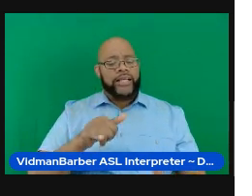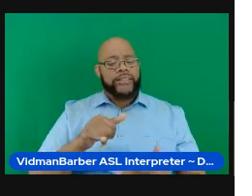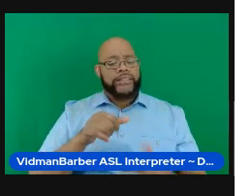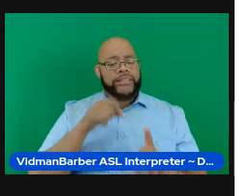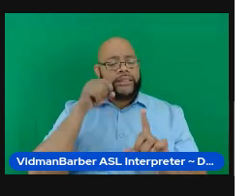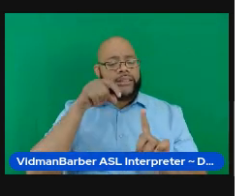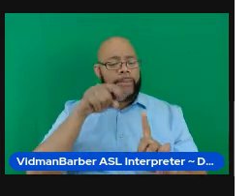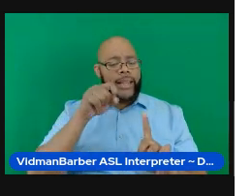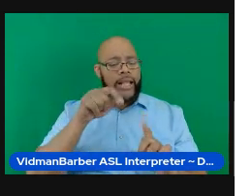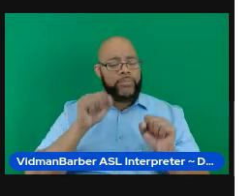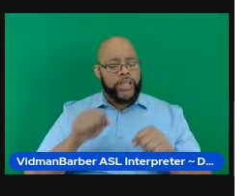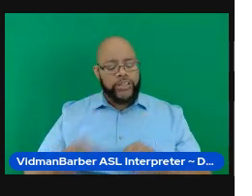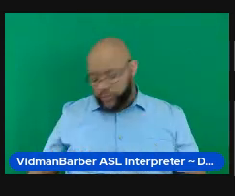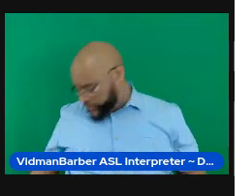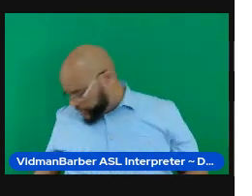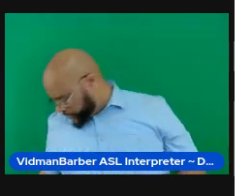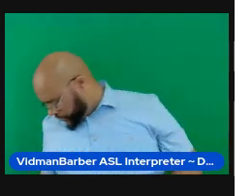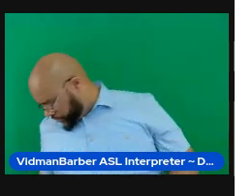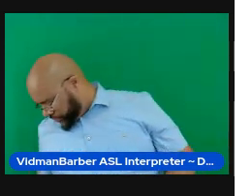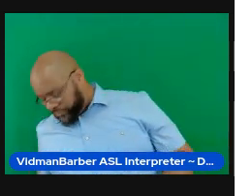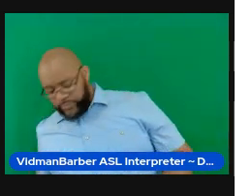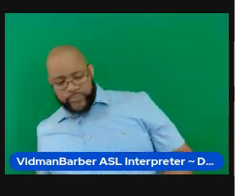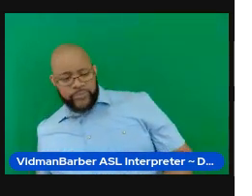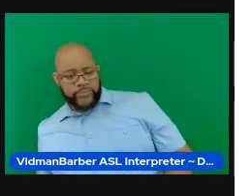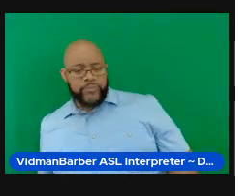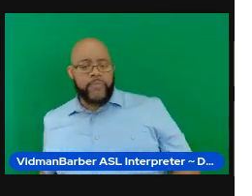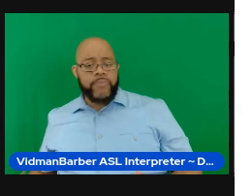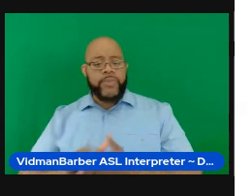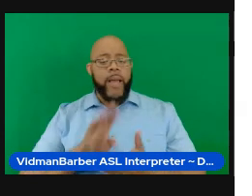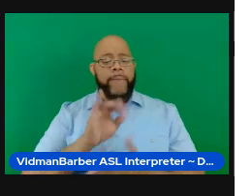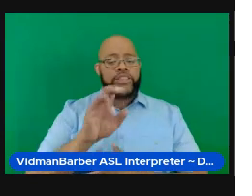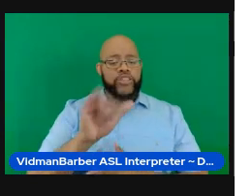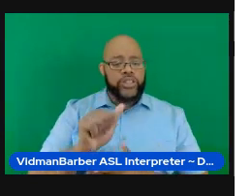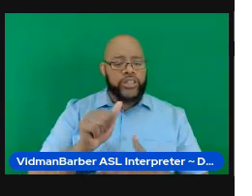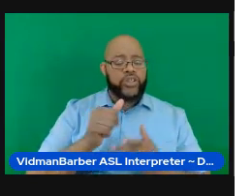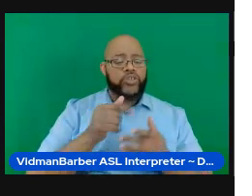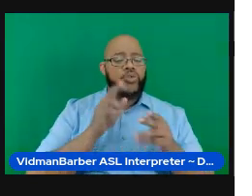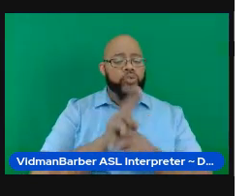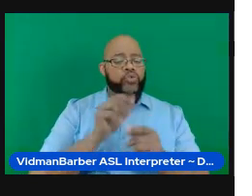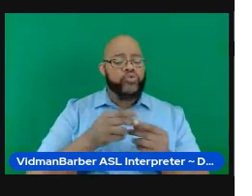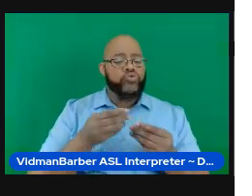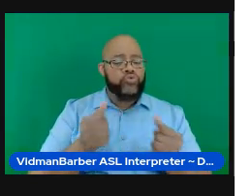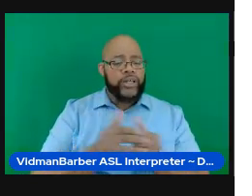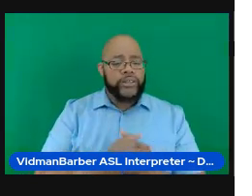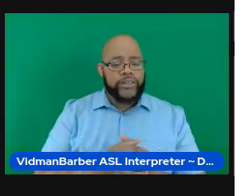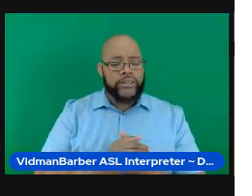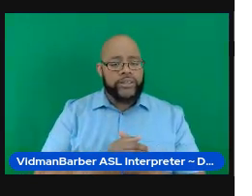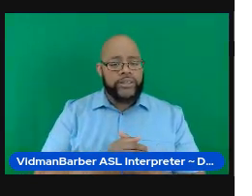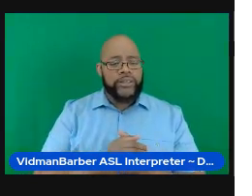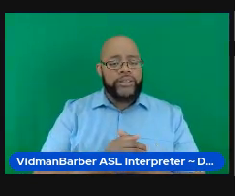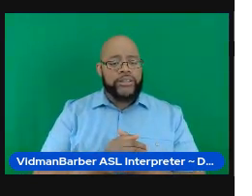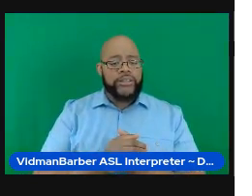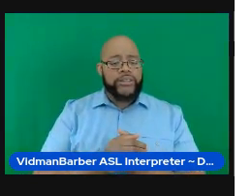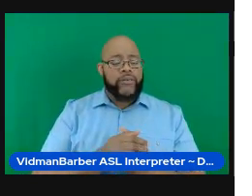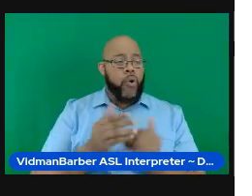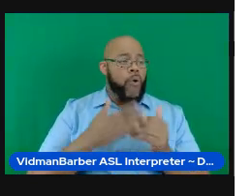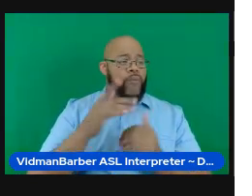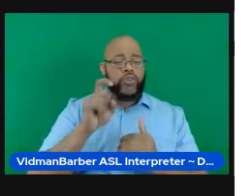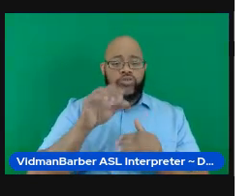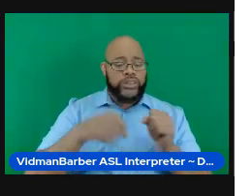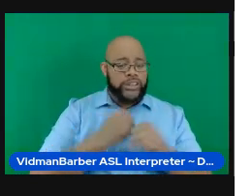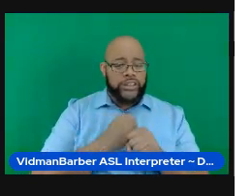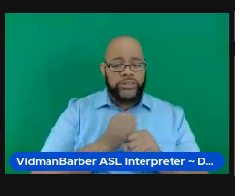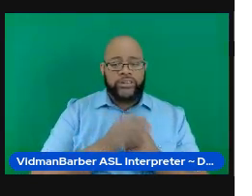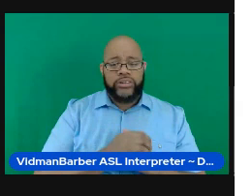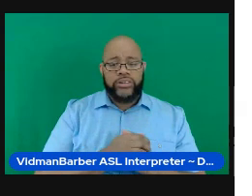immunostimulatory potential. Attenuated bacteria has been used to treat cancer for nearly a century, beginning from